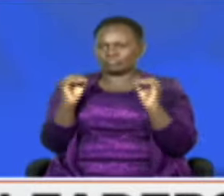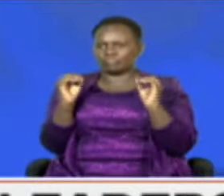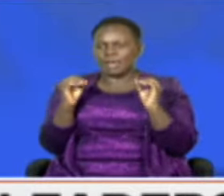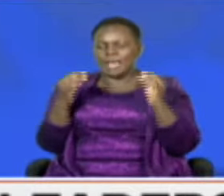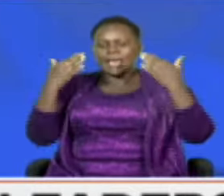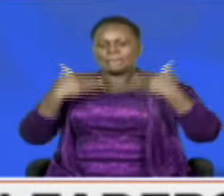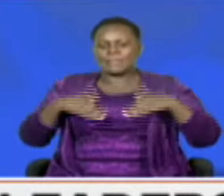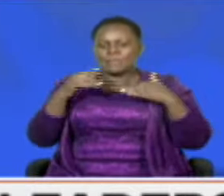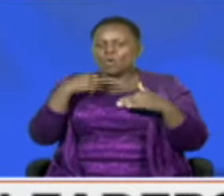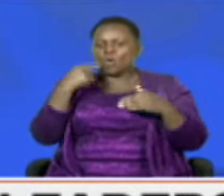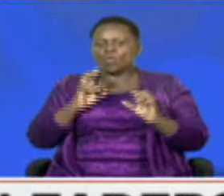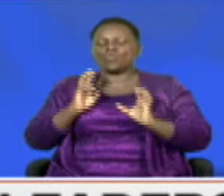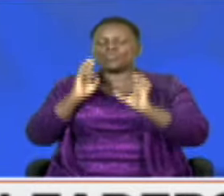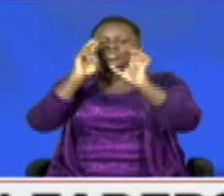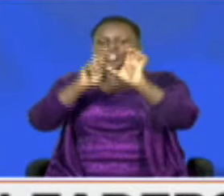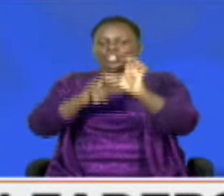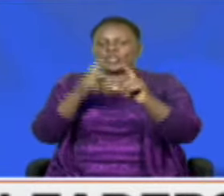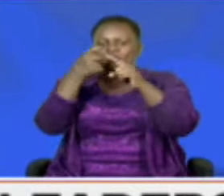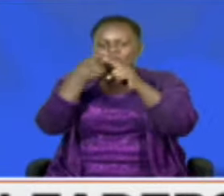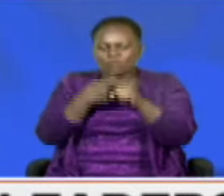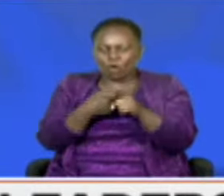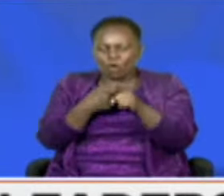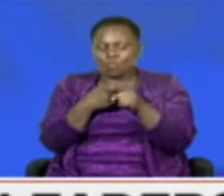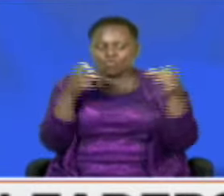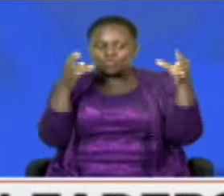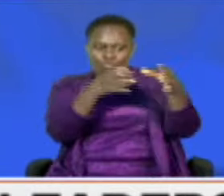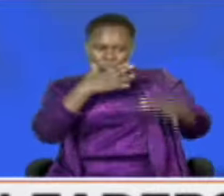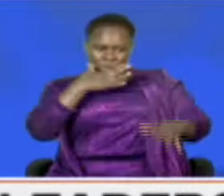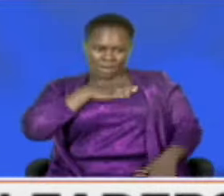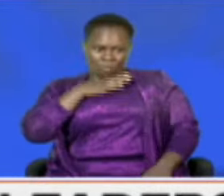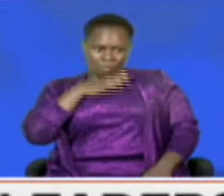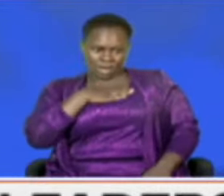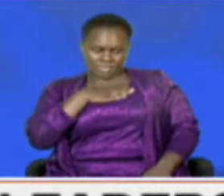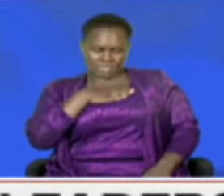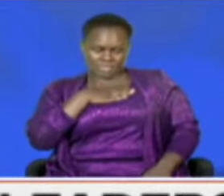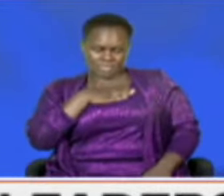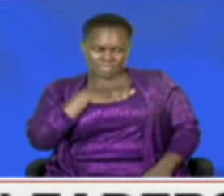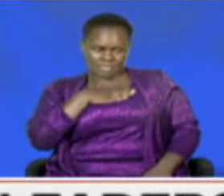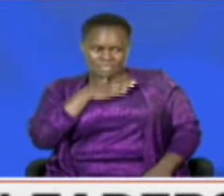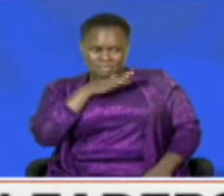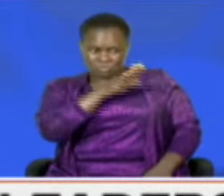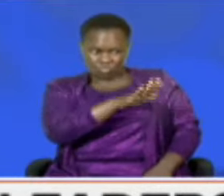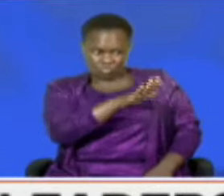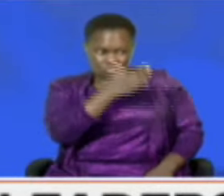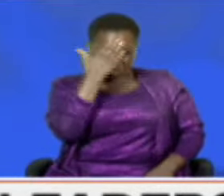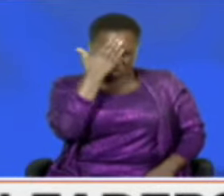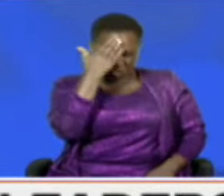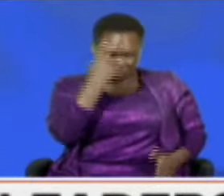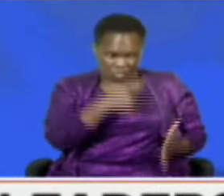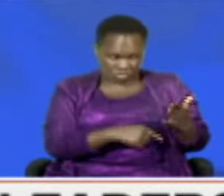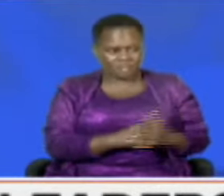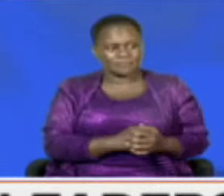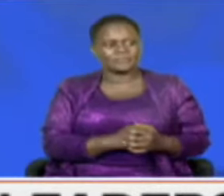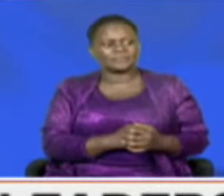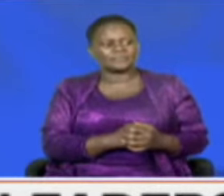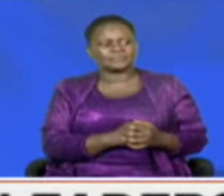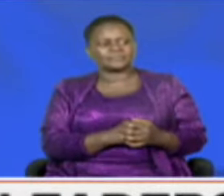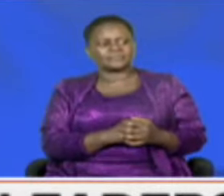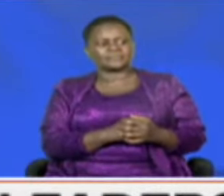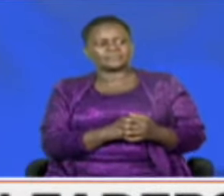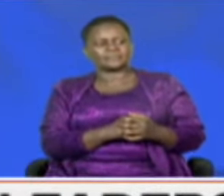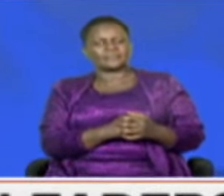Wale ambao waliingia kule kutoka kwa mlengo wetu, nataka wajue hivi.